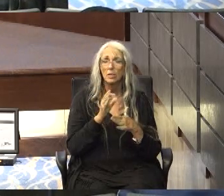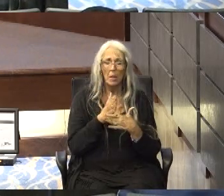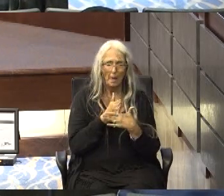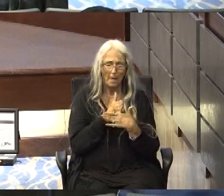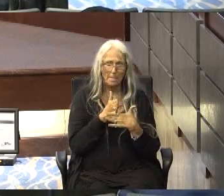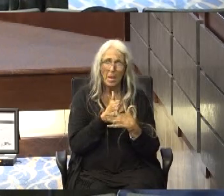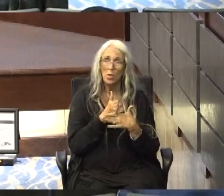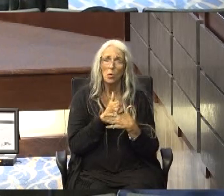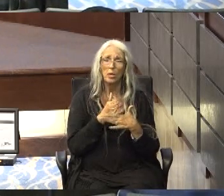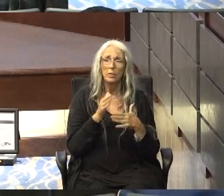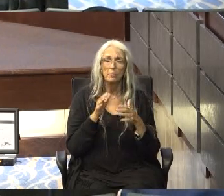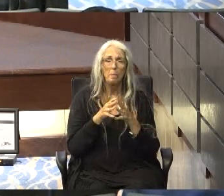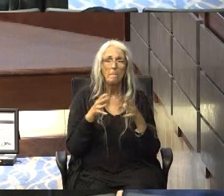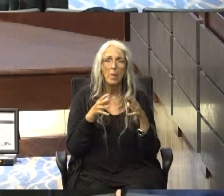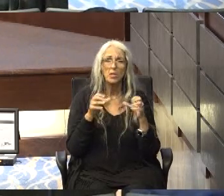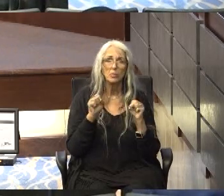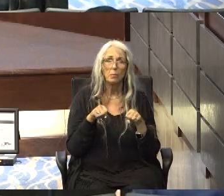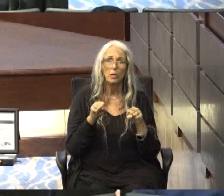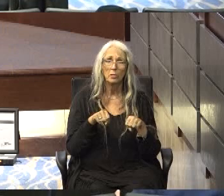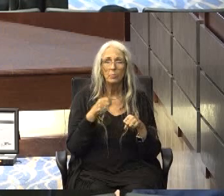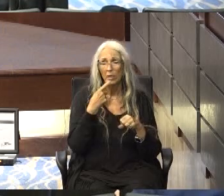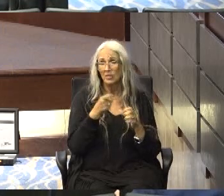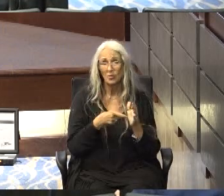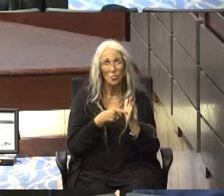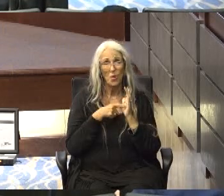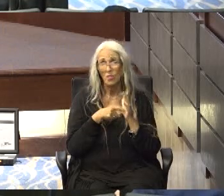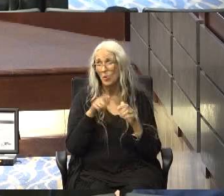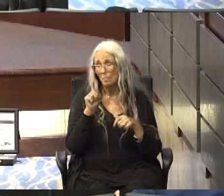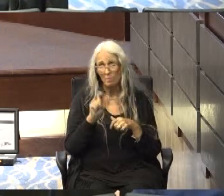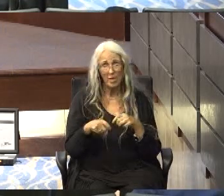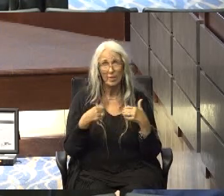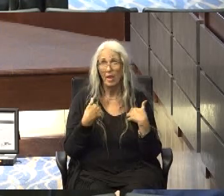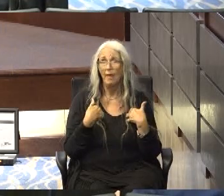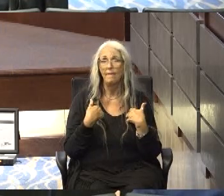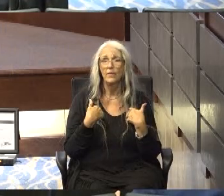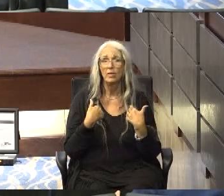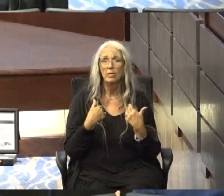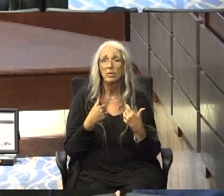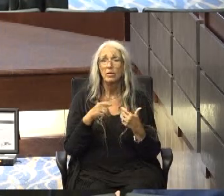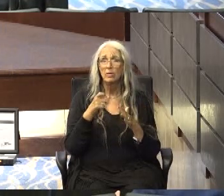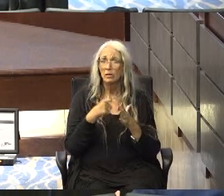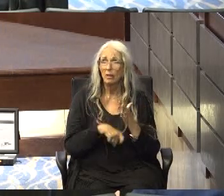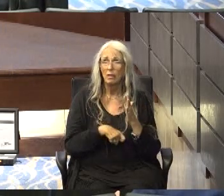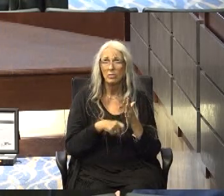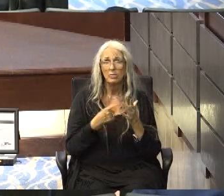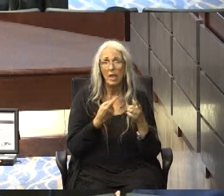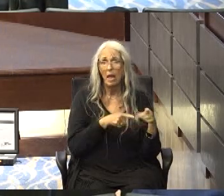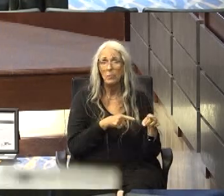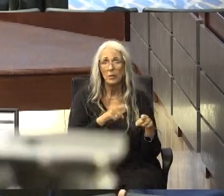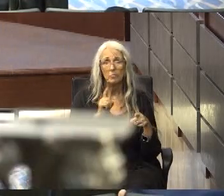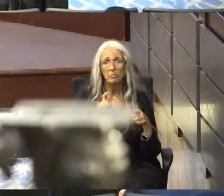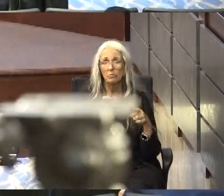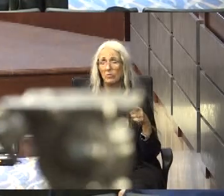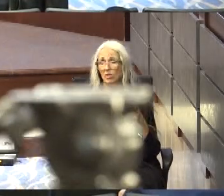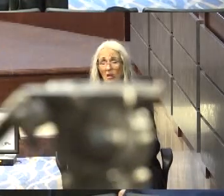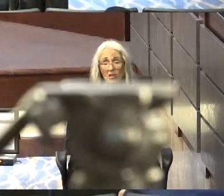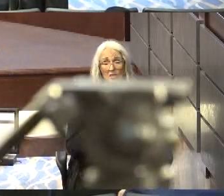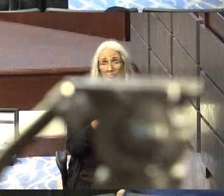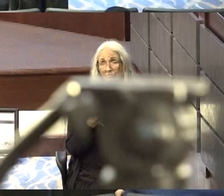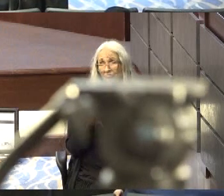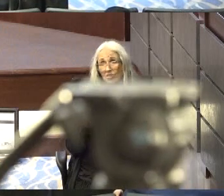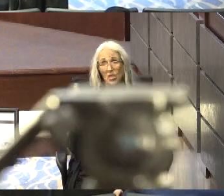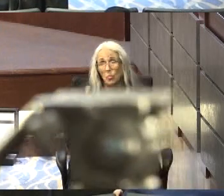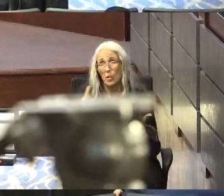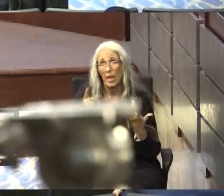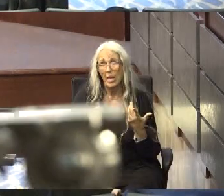can on this, but it's something that has to happen in order for our community. The costs have to be borne by somebody.